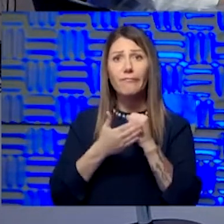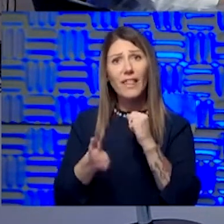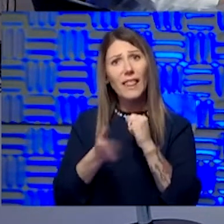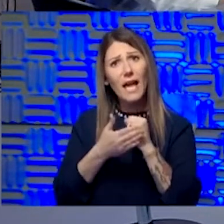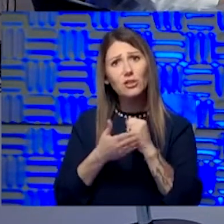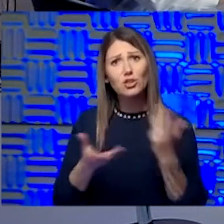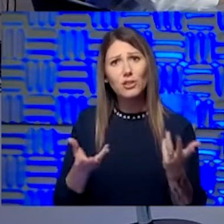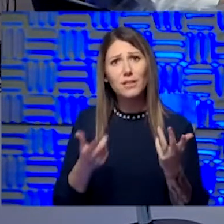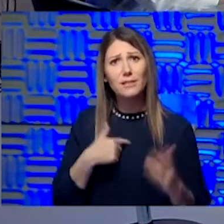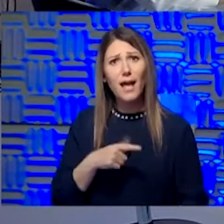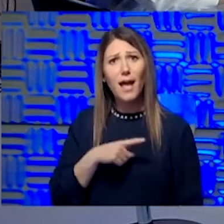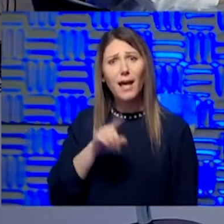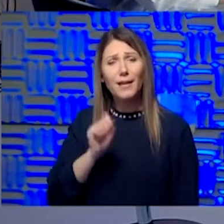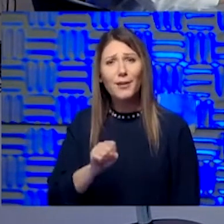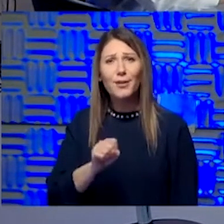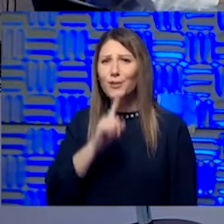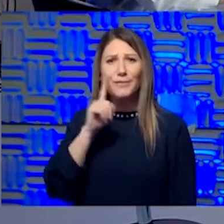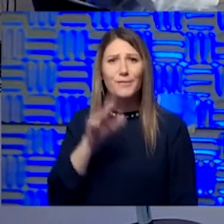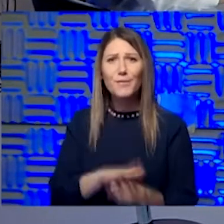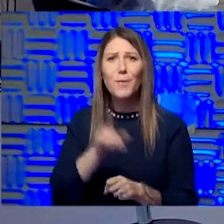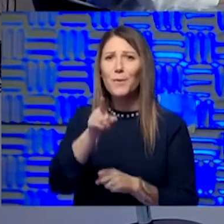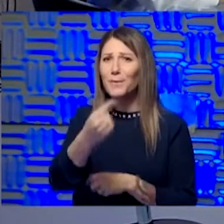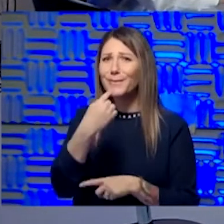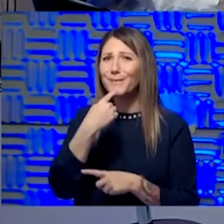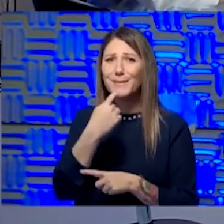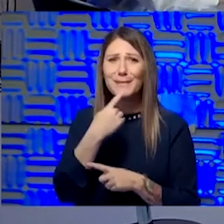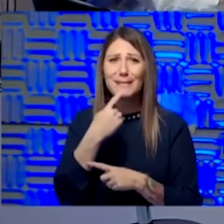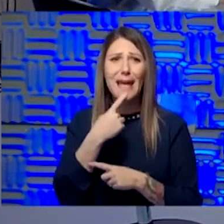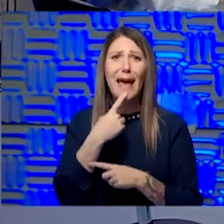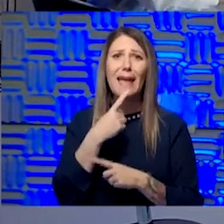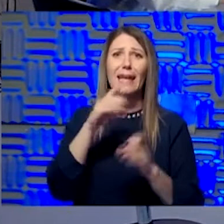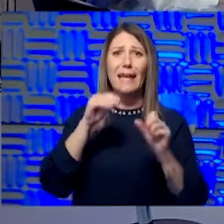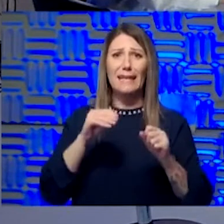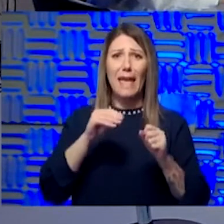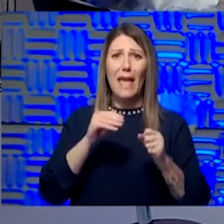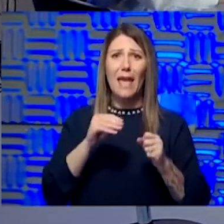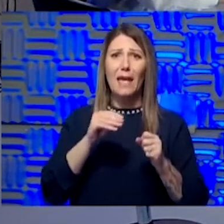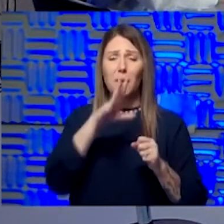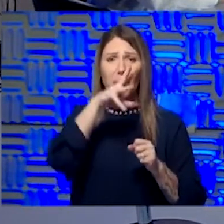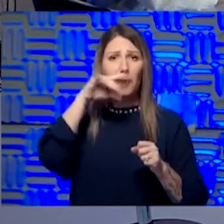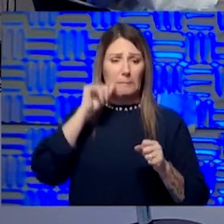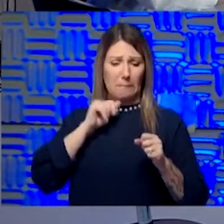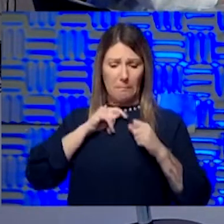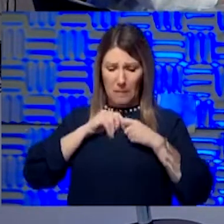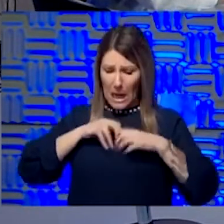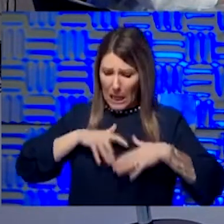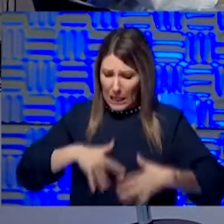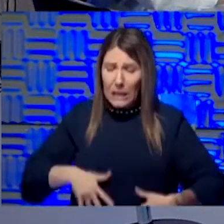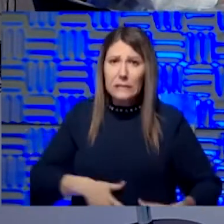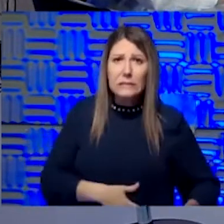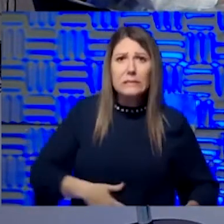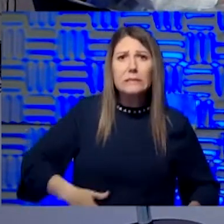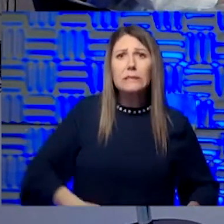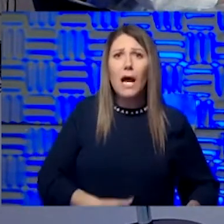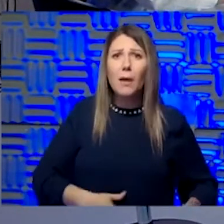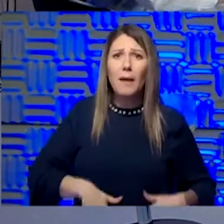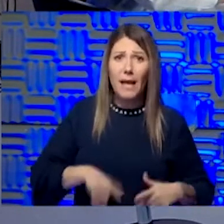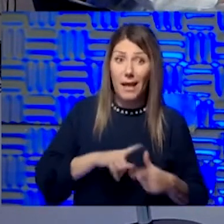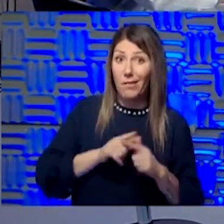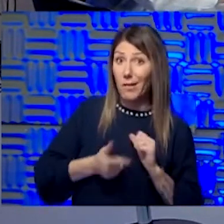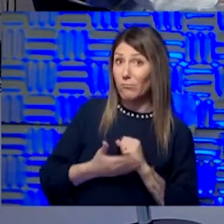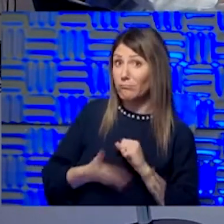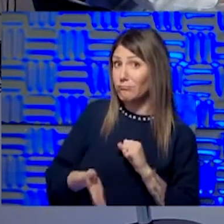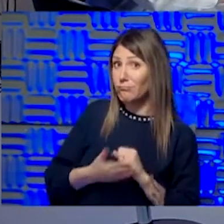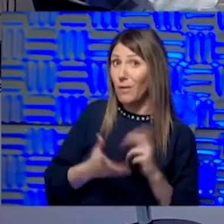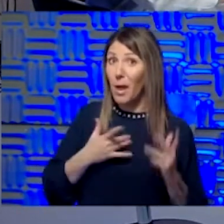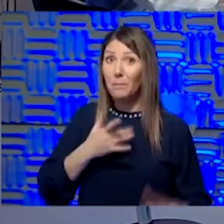swore I've seen you guys talk about if this virus was to get into the stomach, that the stomach bile would eat that away. So I'm just kind of curious where they